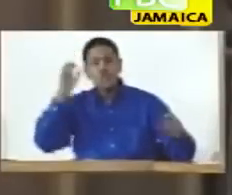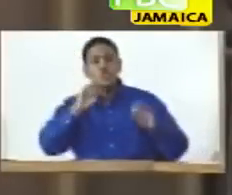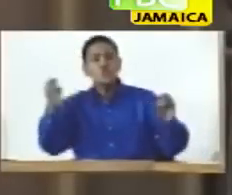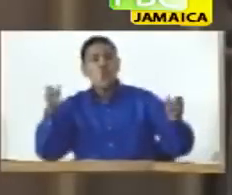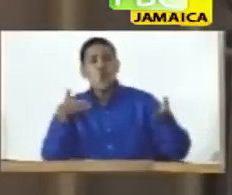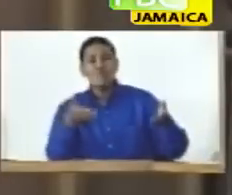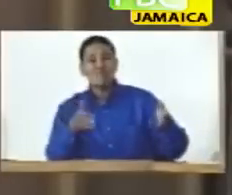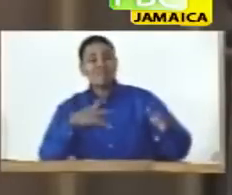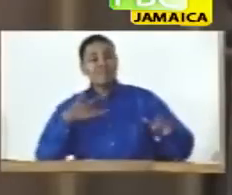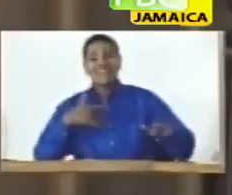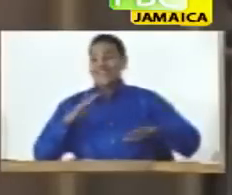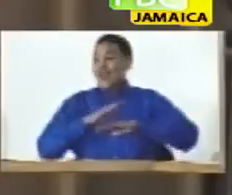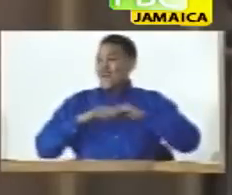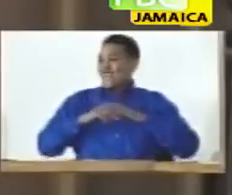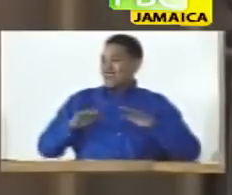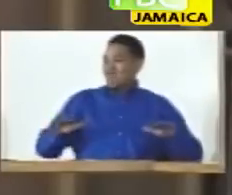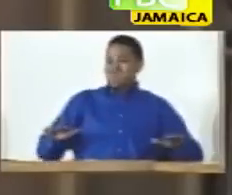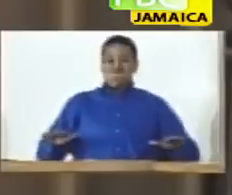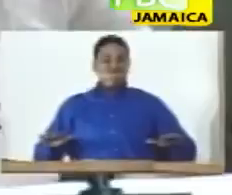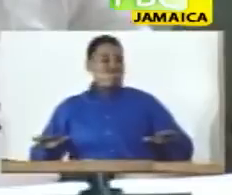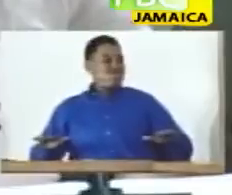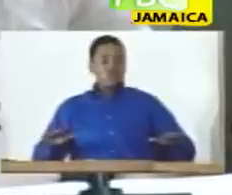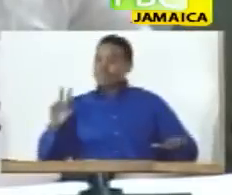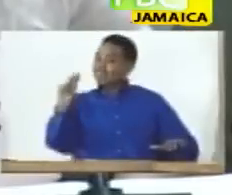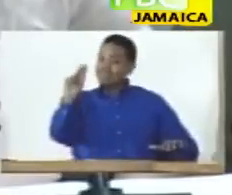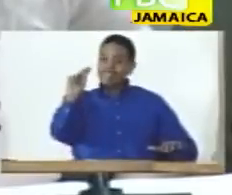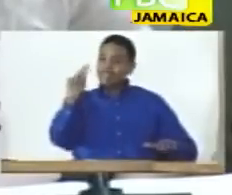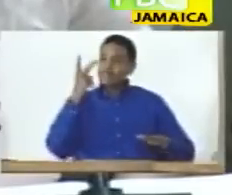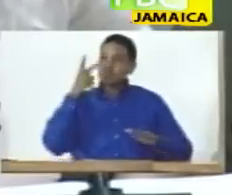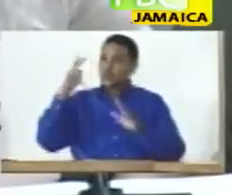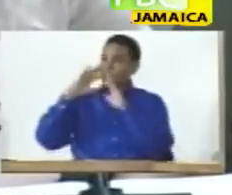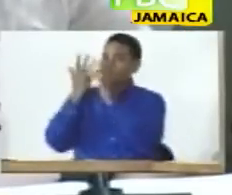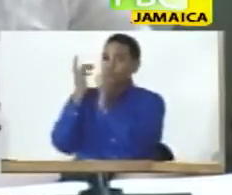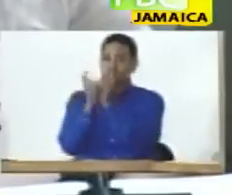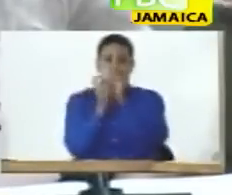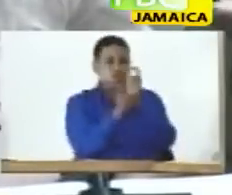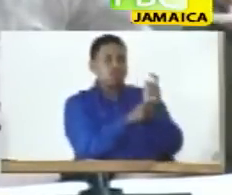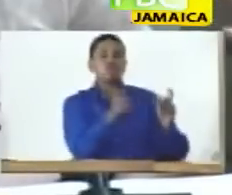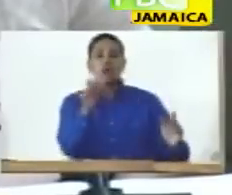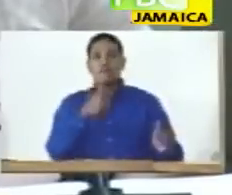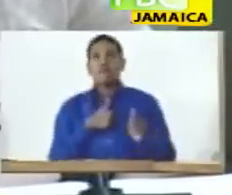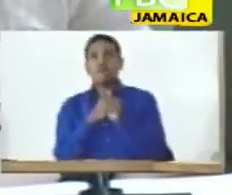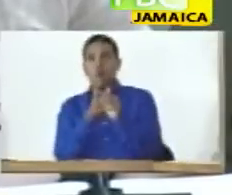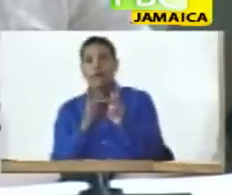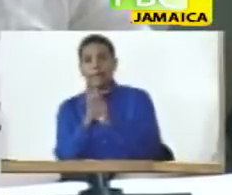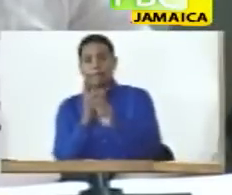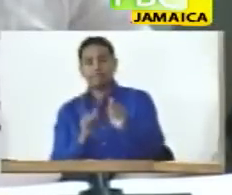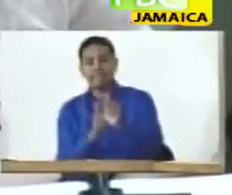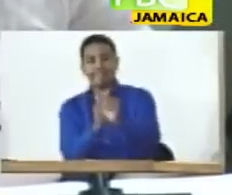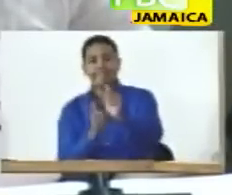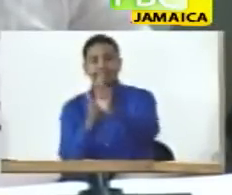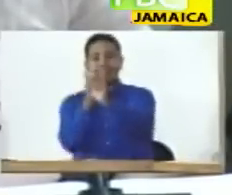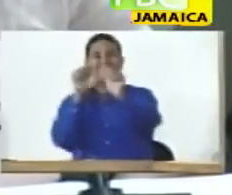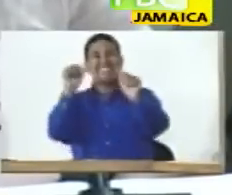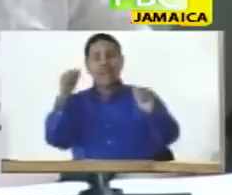for complacency in an increasingly connected but rapidly changing world.